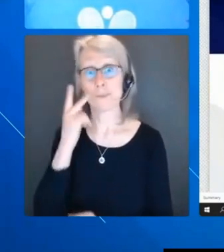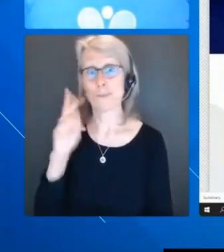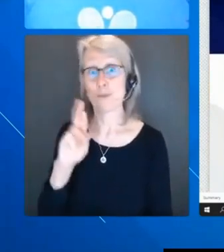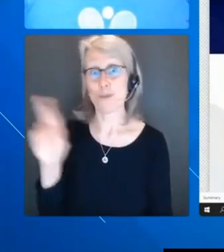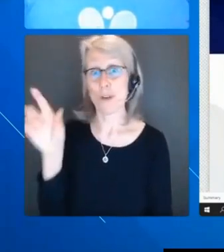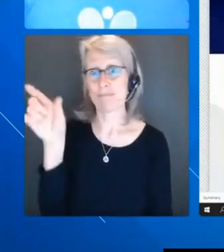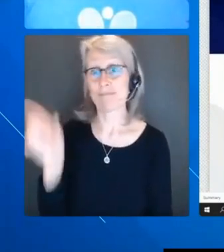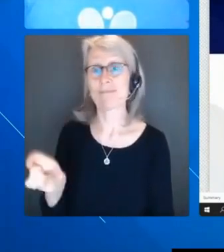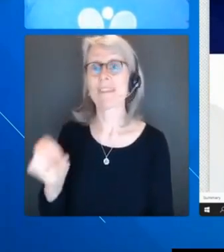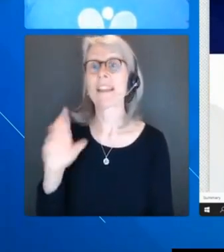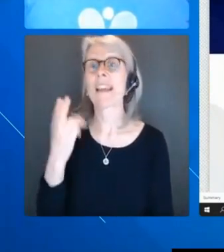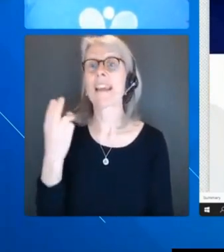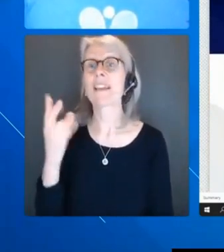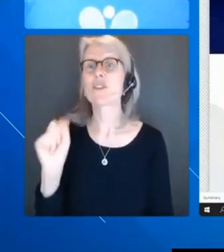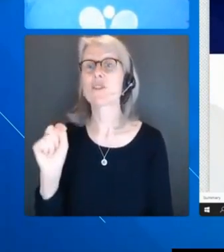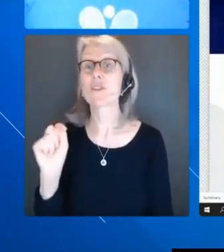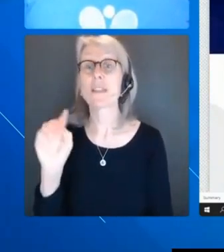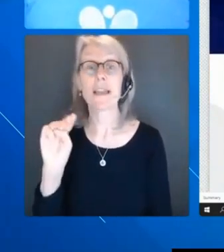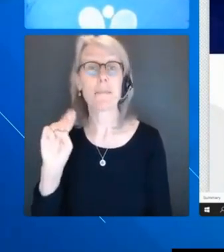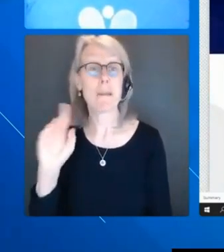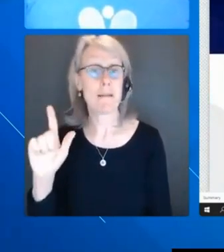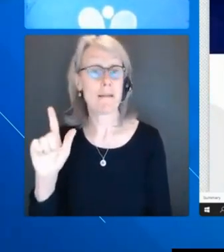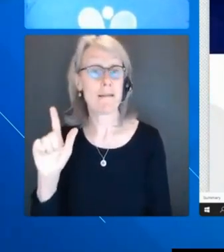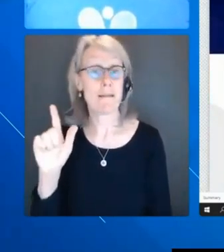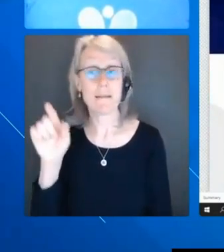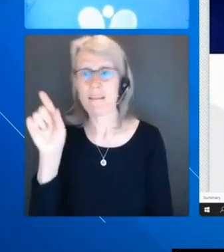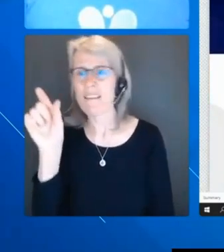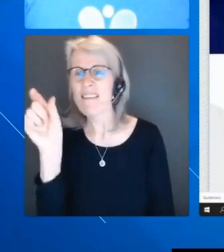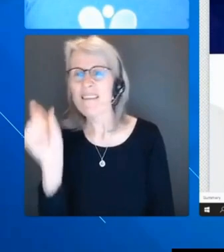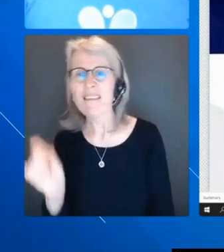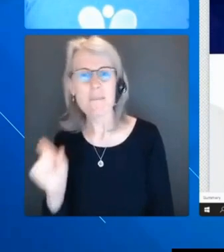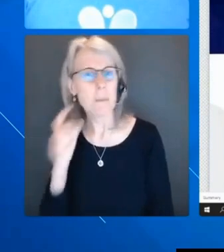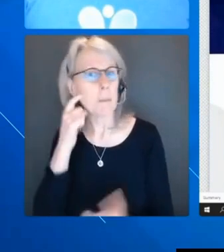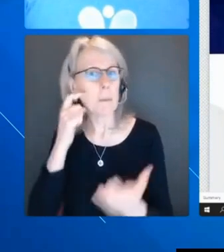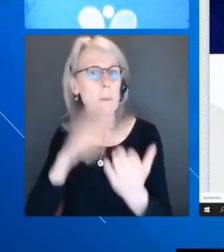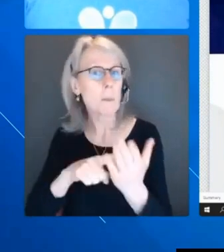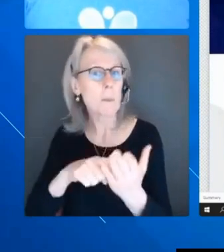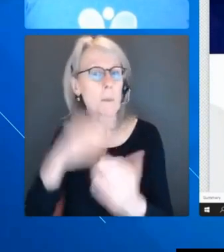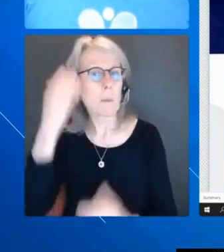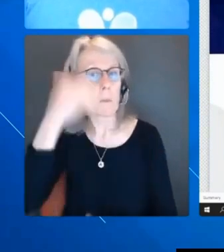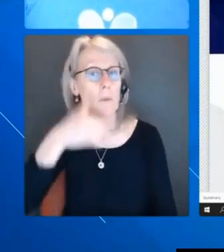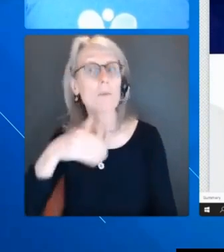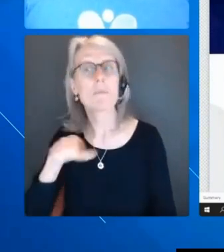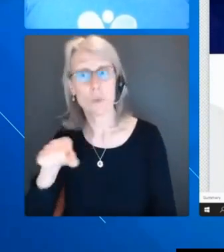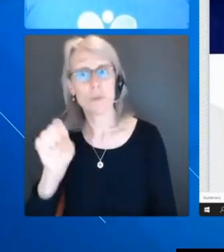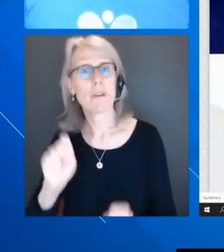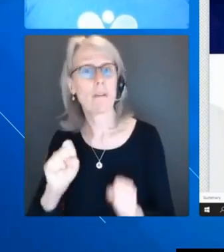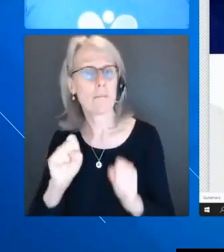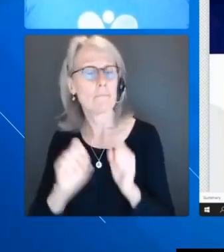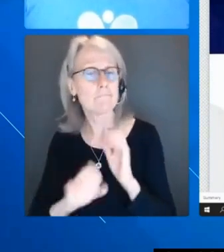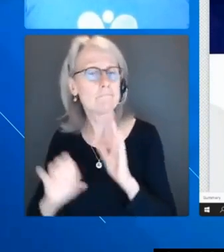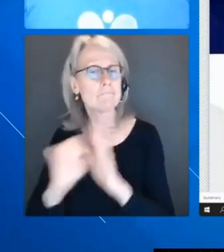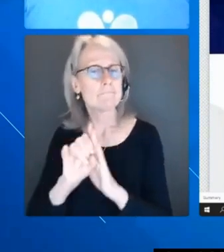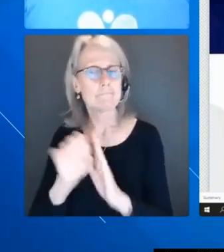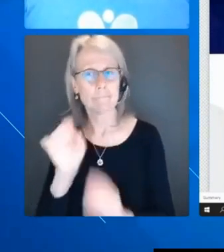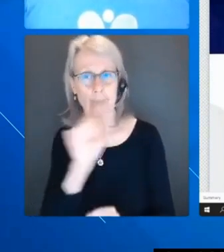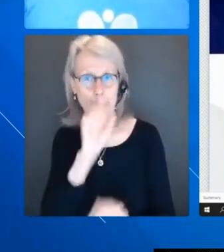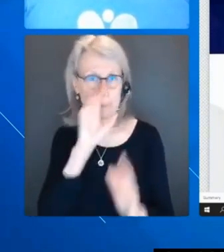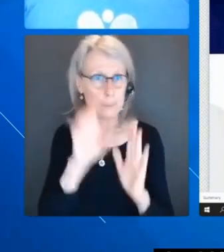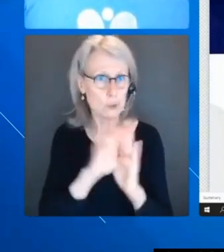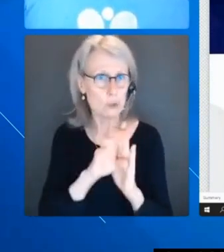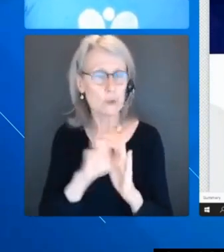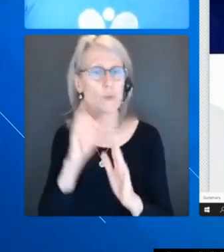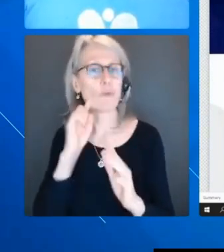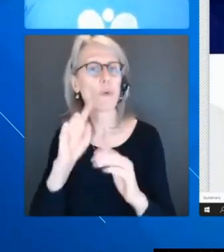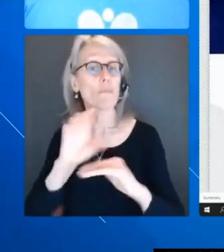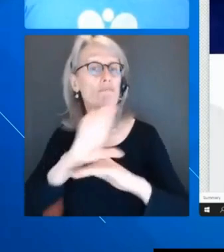the HTML heading tag, and you may not have noticed this, but this allows for you to be able to go through and identify that this image should be used as a